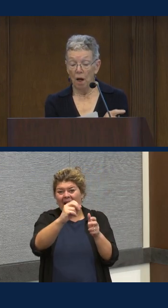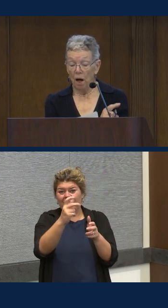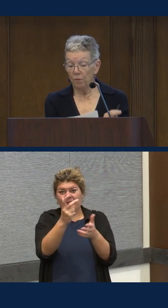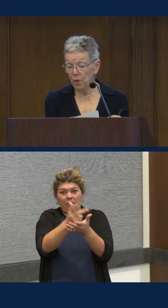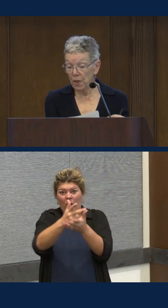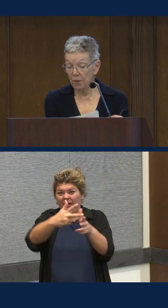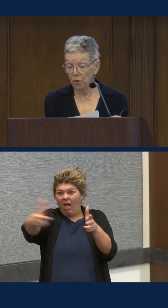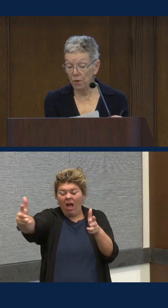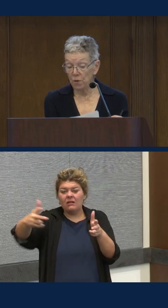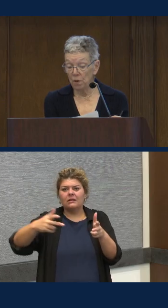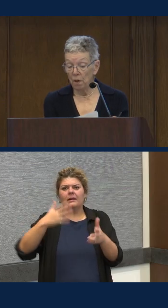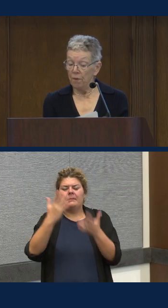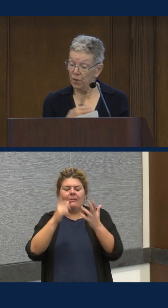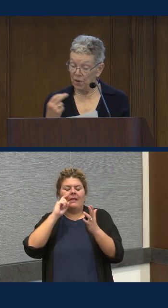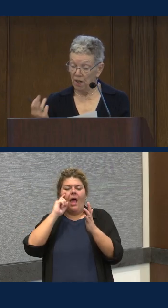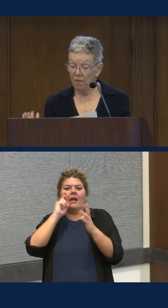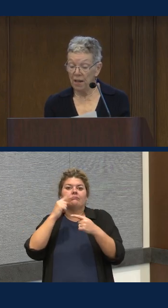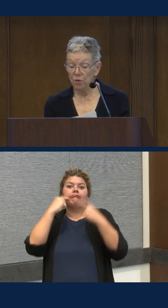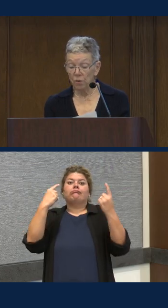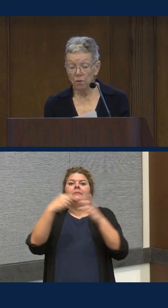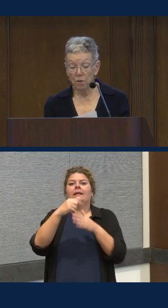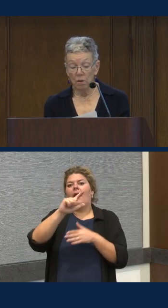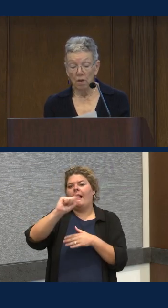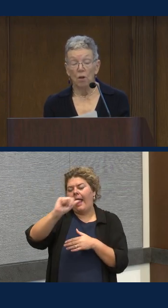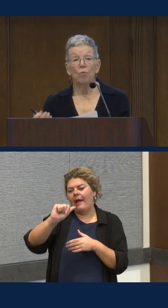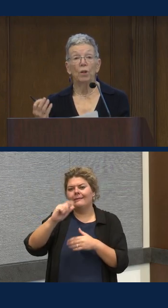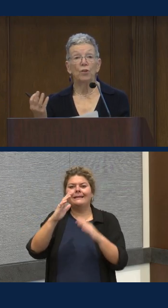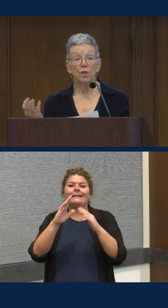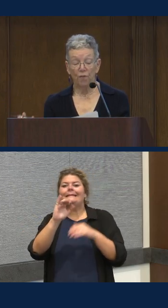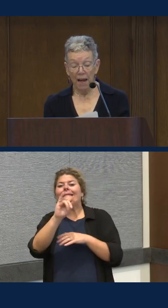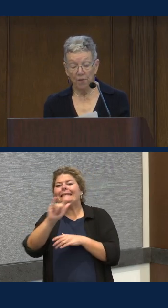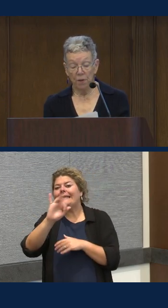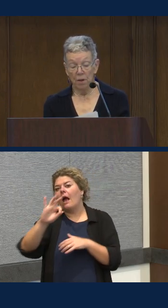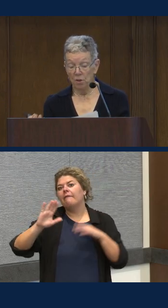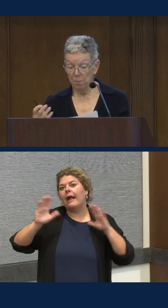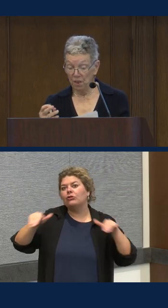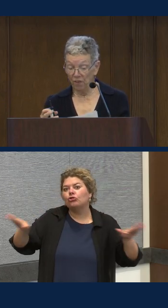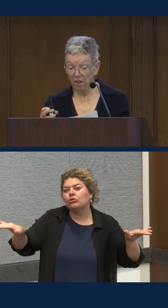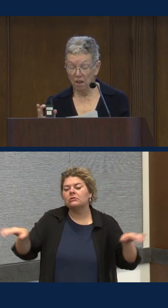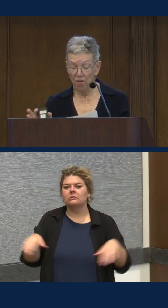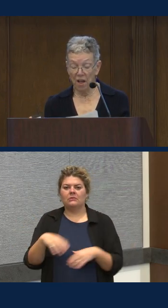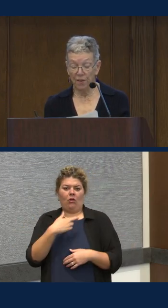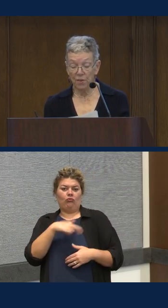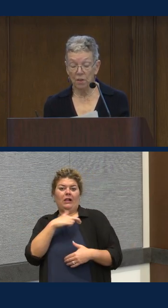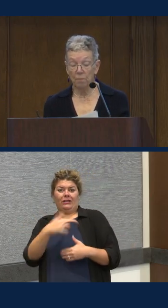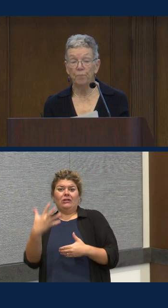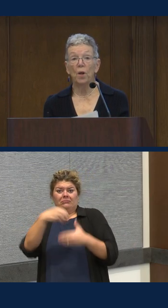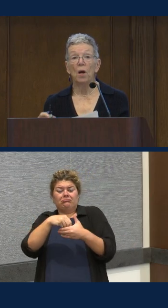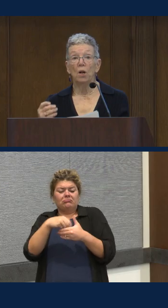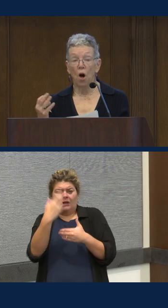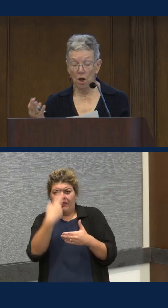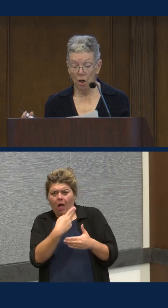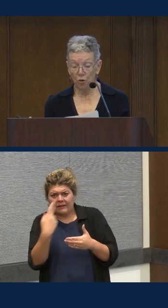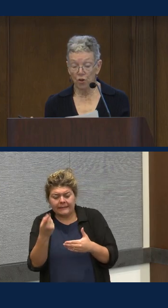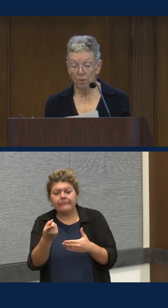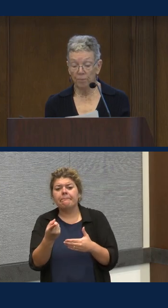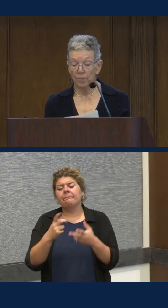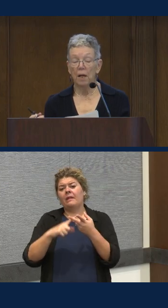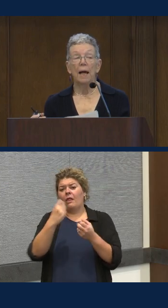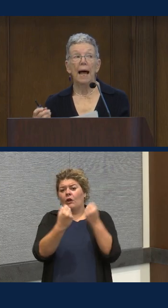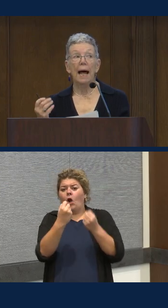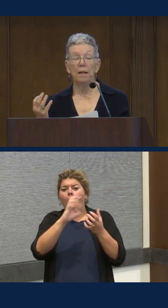icons of Los Angeles, the city of angels, religious faith, specifically Catholicism, car